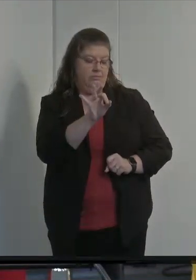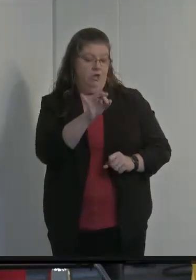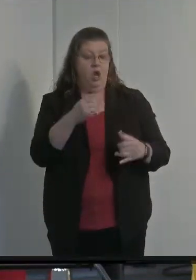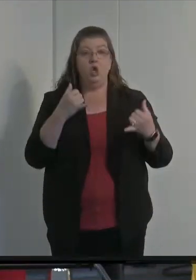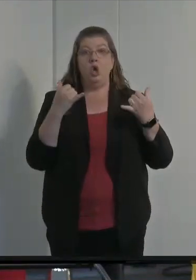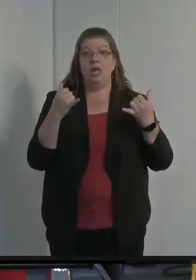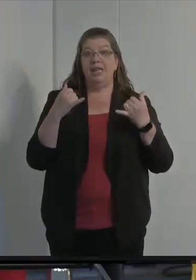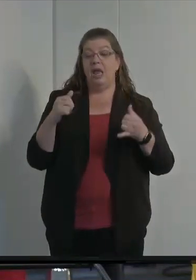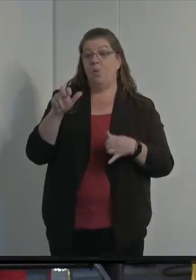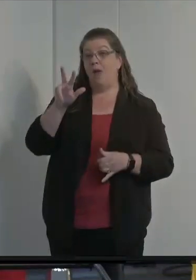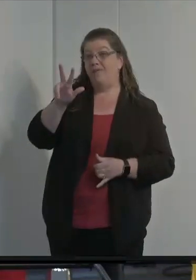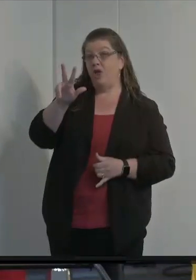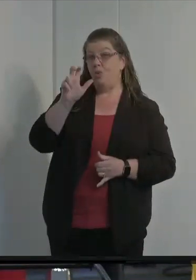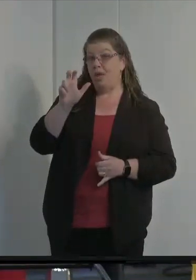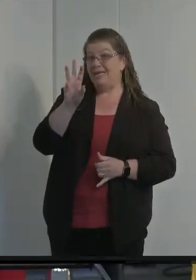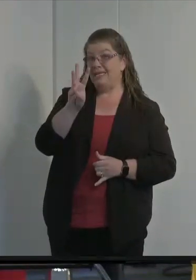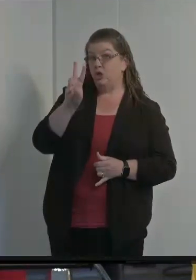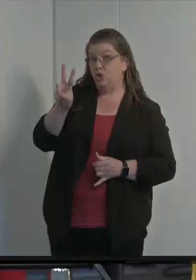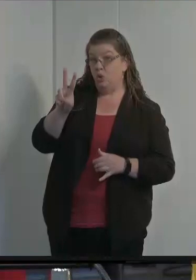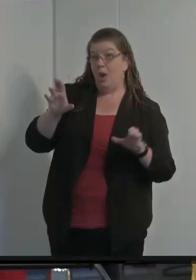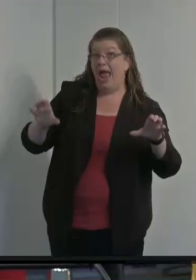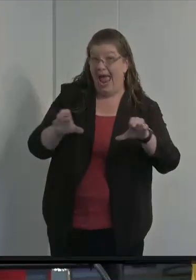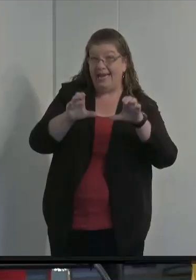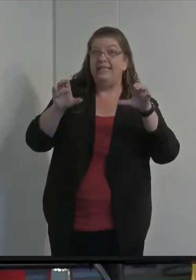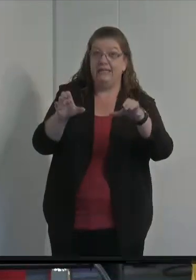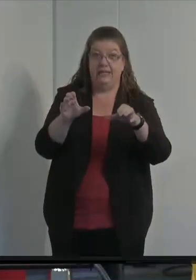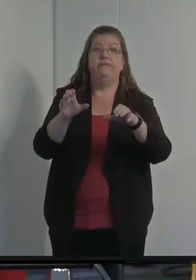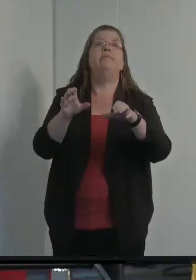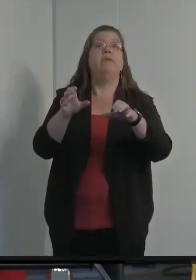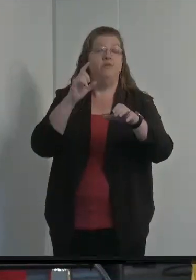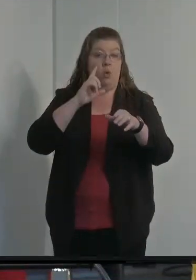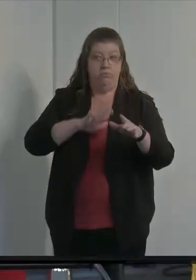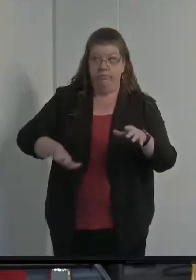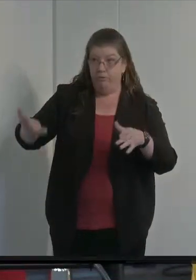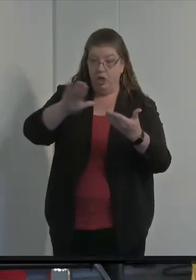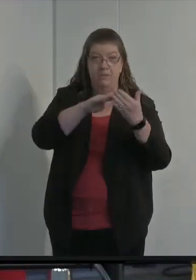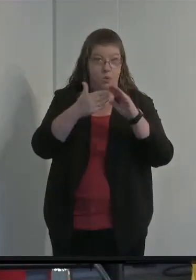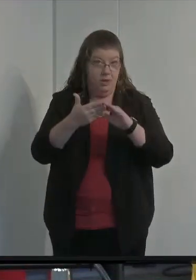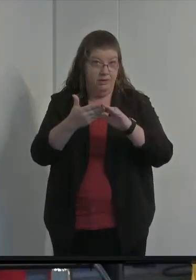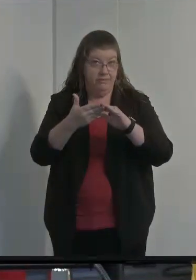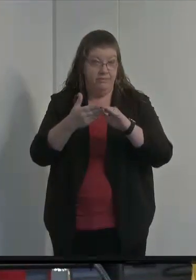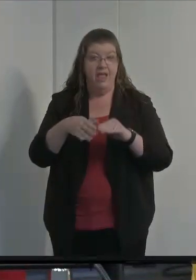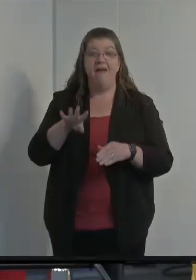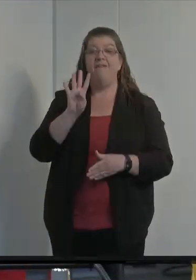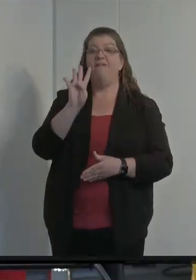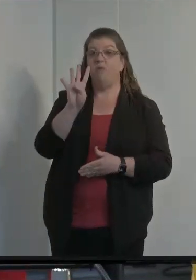have 362 active cases in our community, and